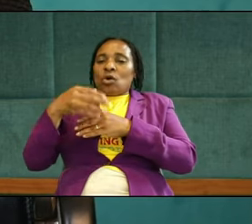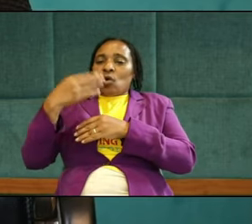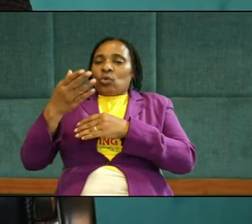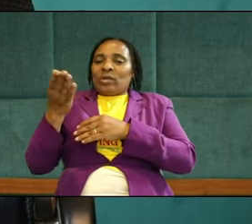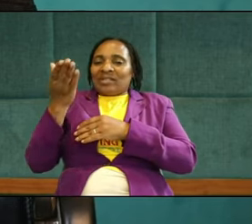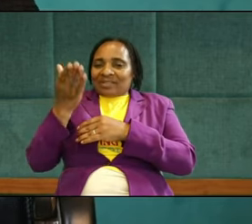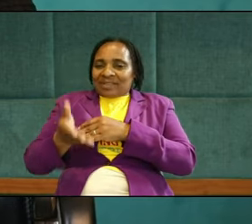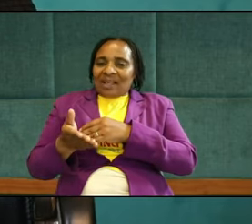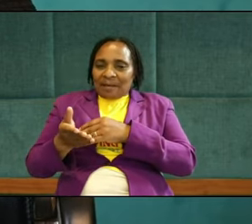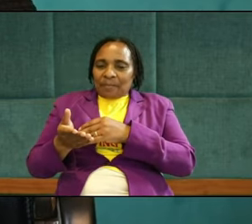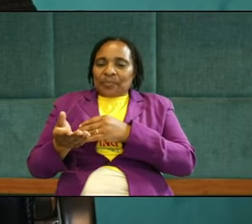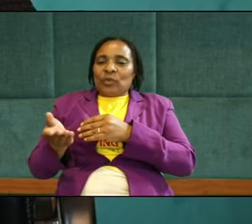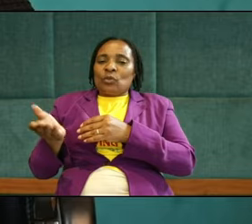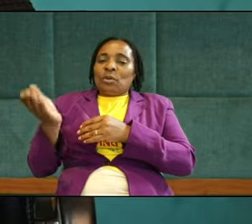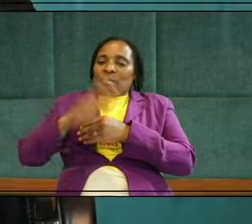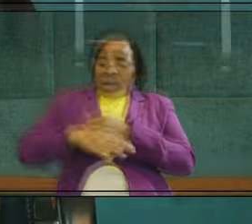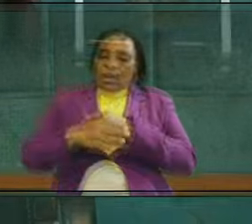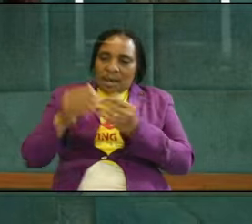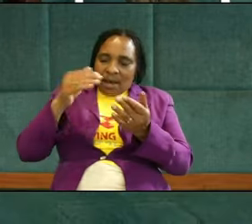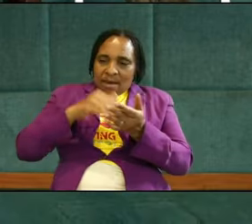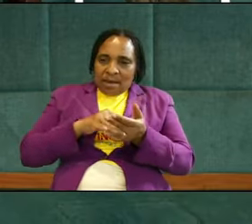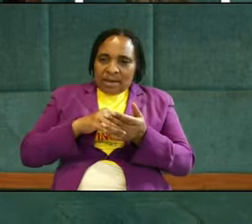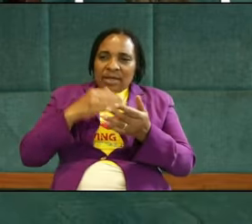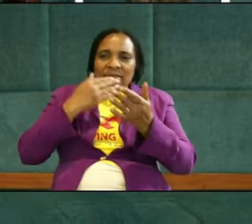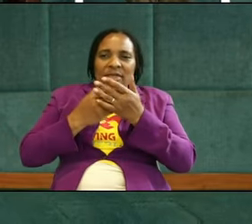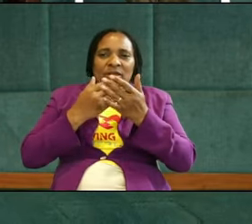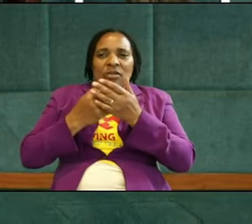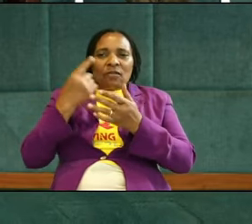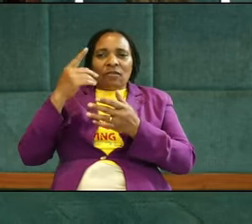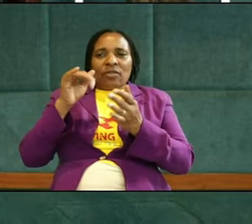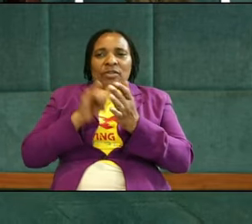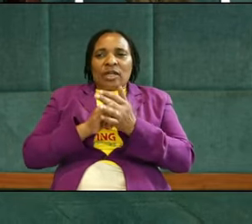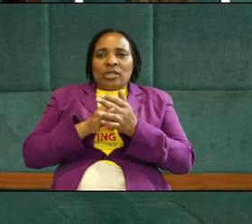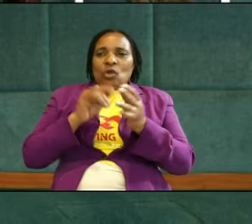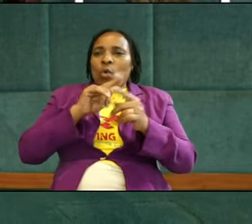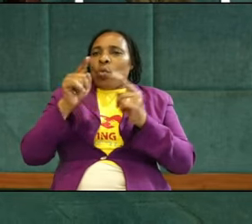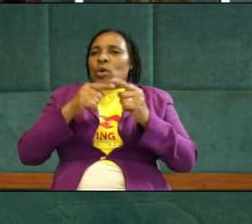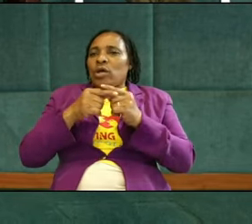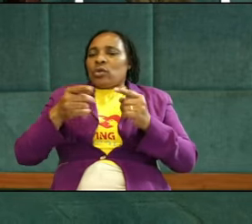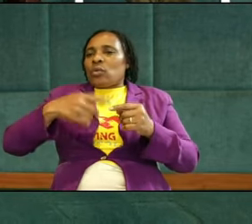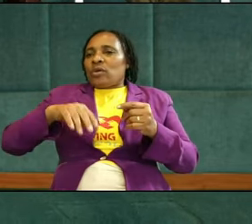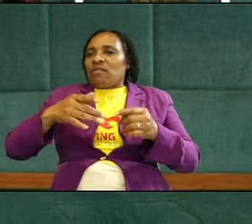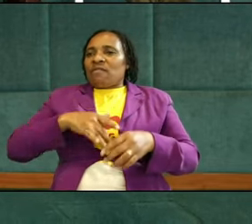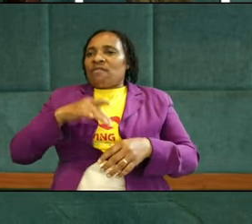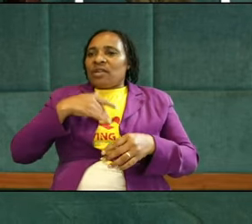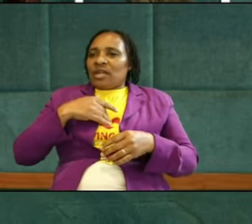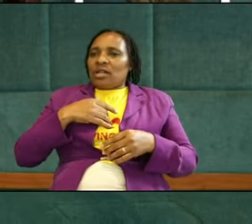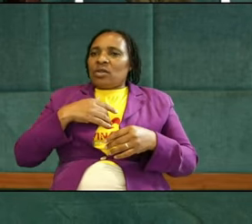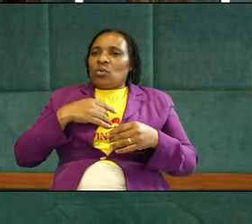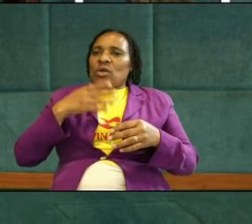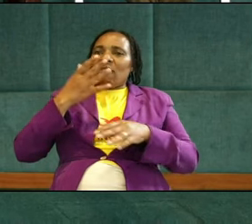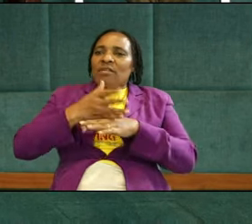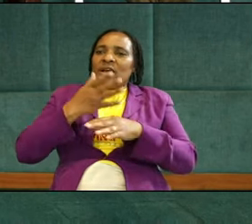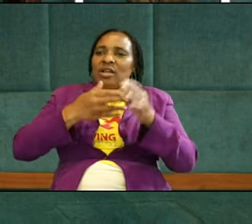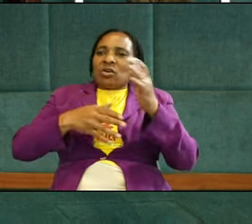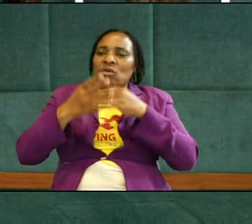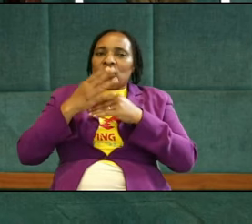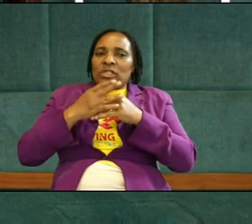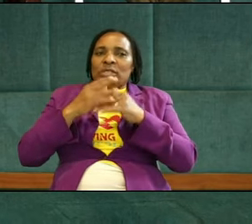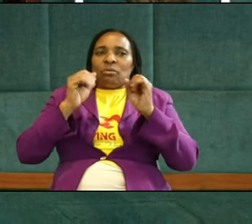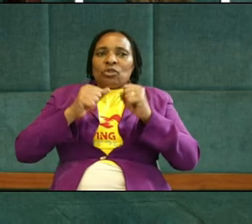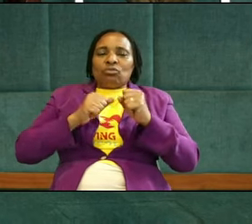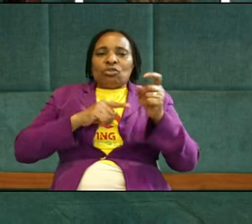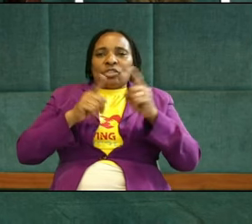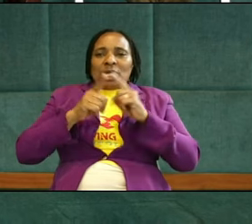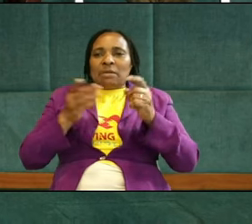bring us back up. The book of Psalms, yes. Yeah. Thank you for that. So when we feel we have faulted God, we should generally go